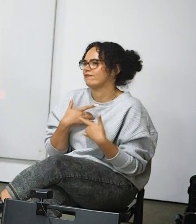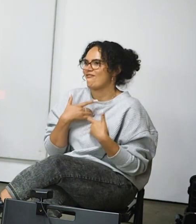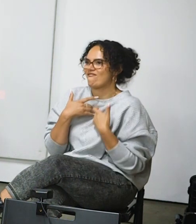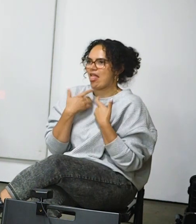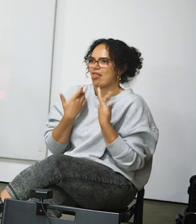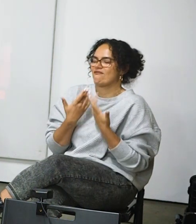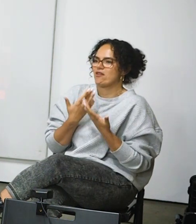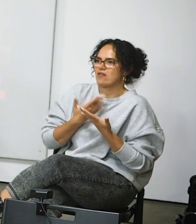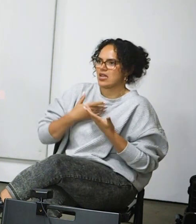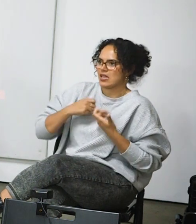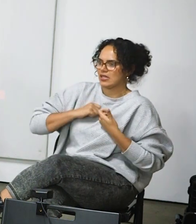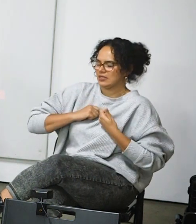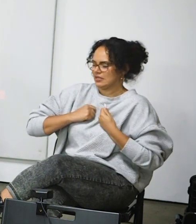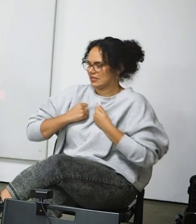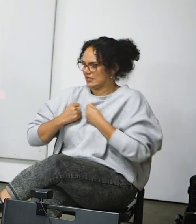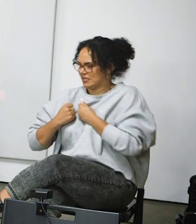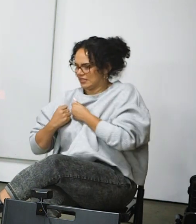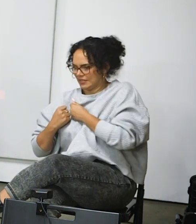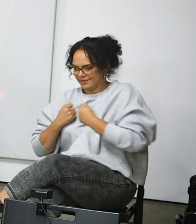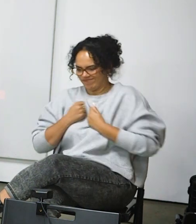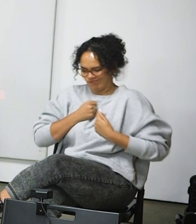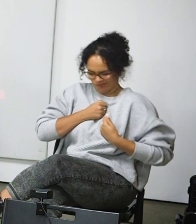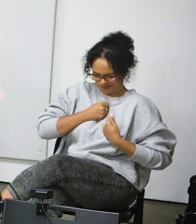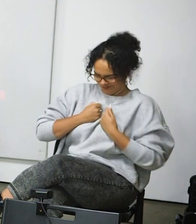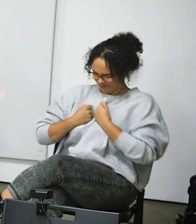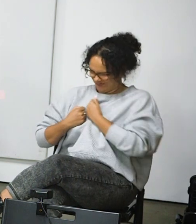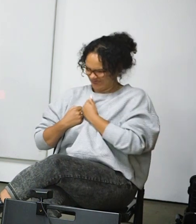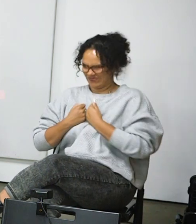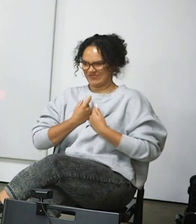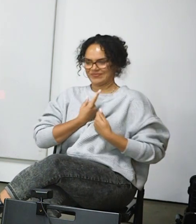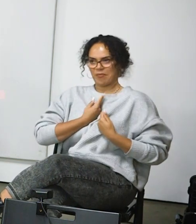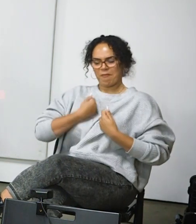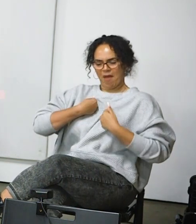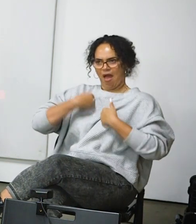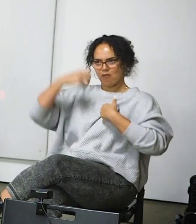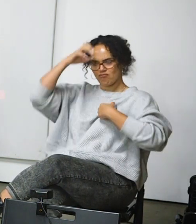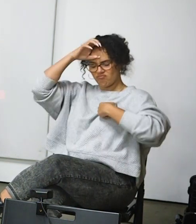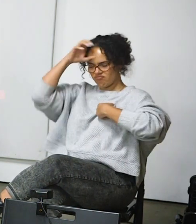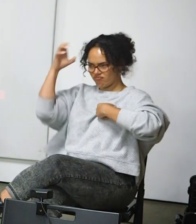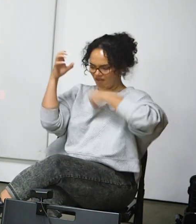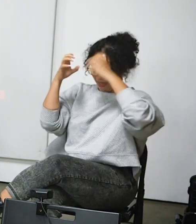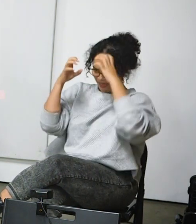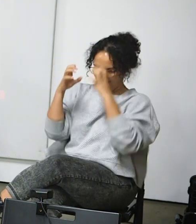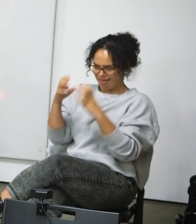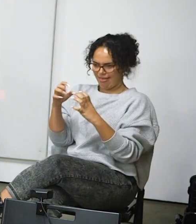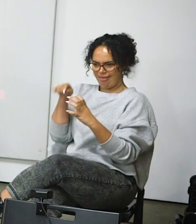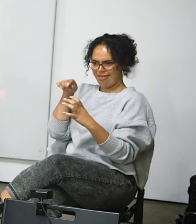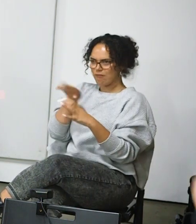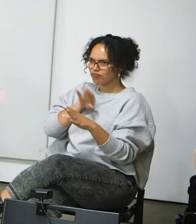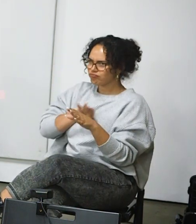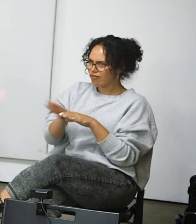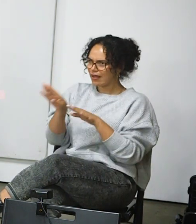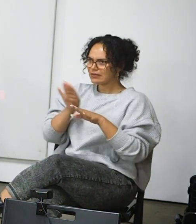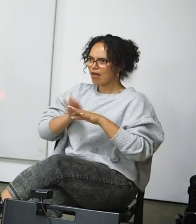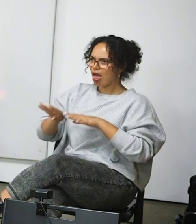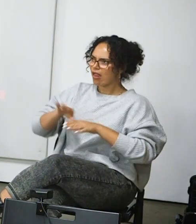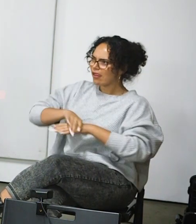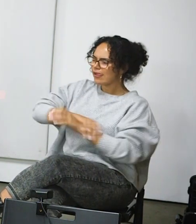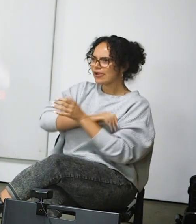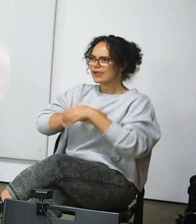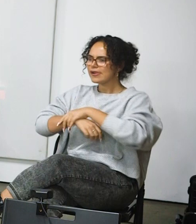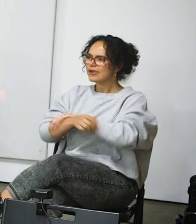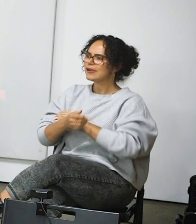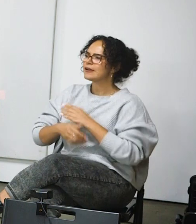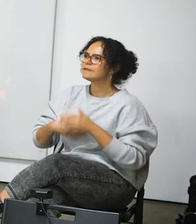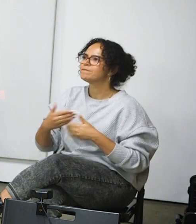I have quite a practical brain, and also, you know, a lot of access things, they feel very urgent